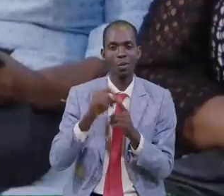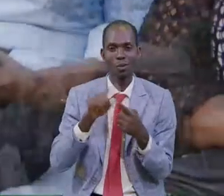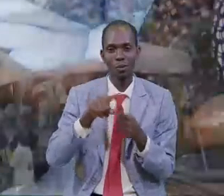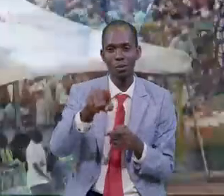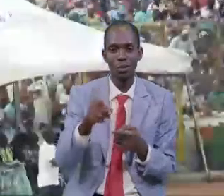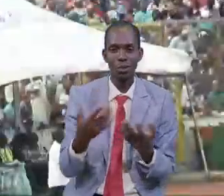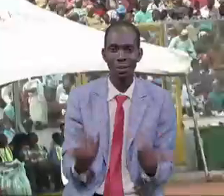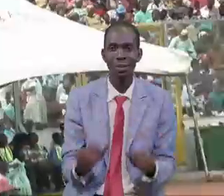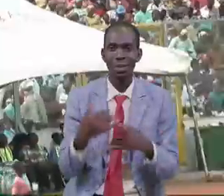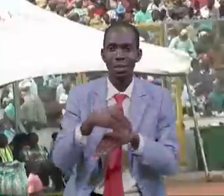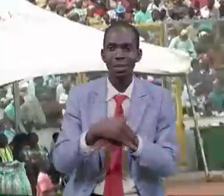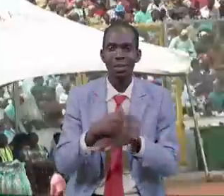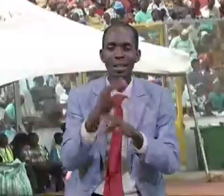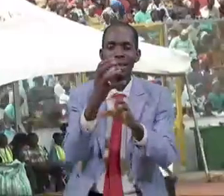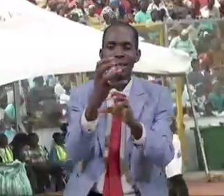Catch your healing.